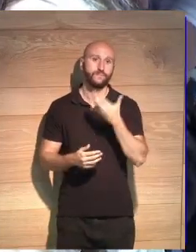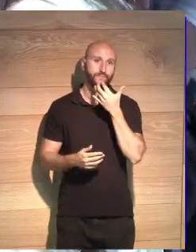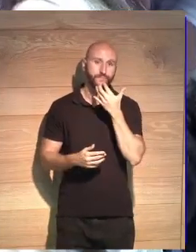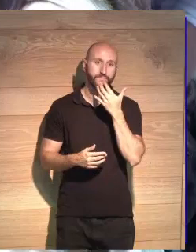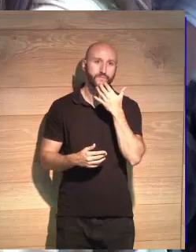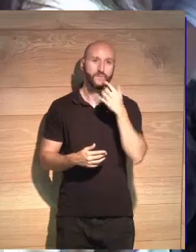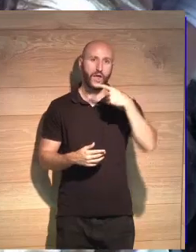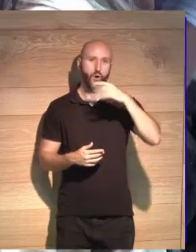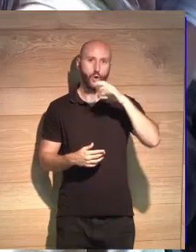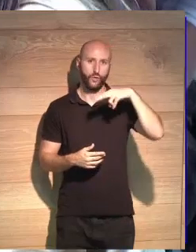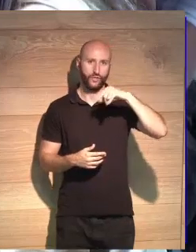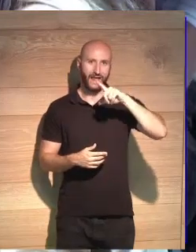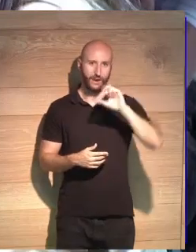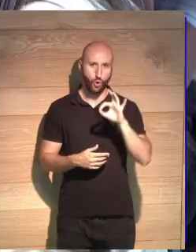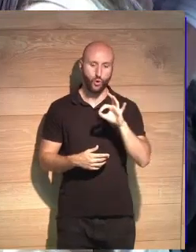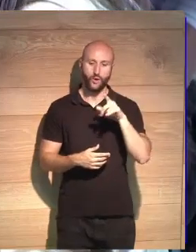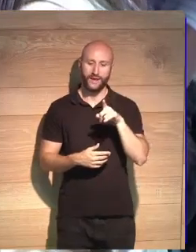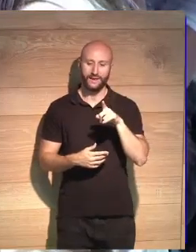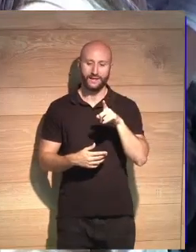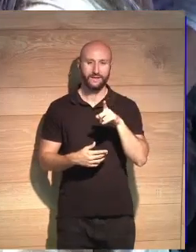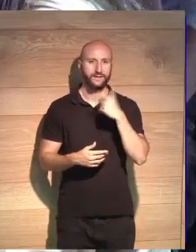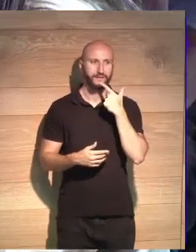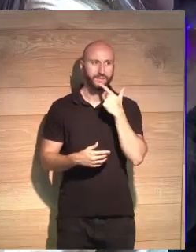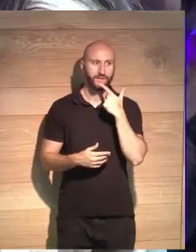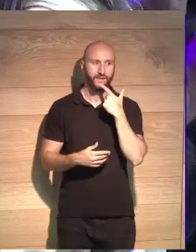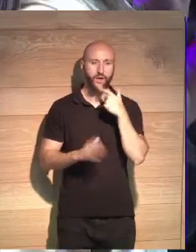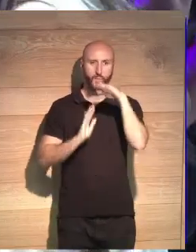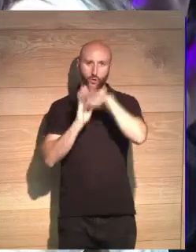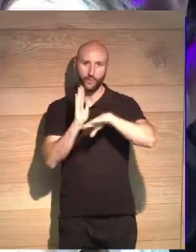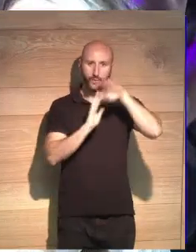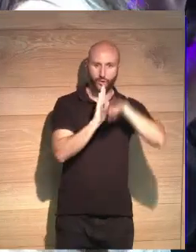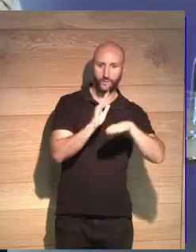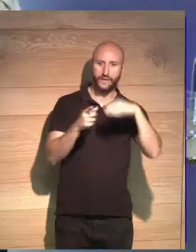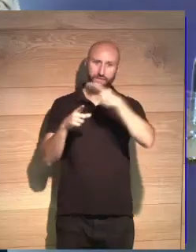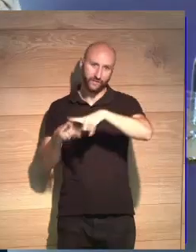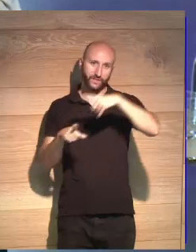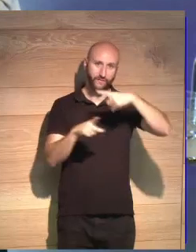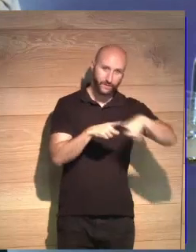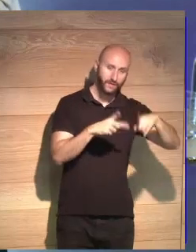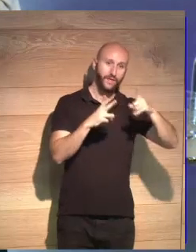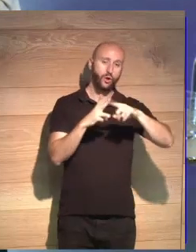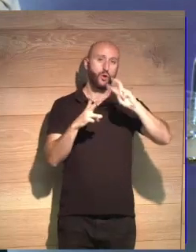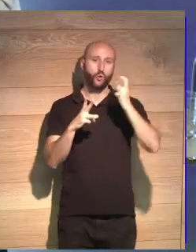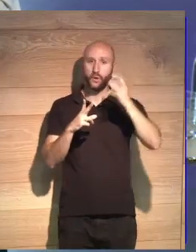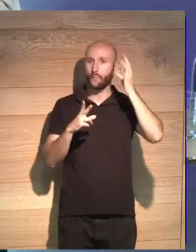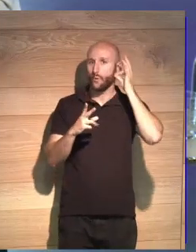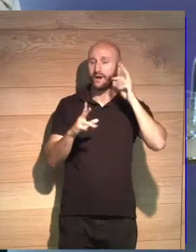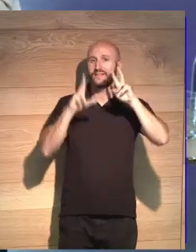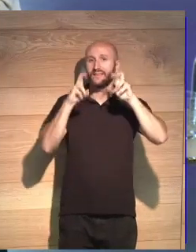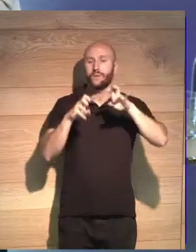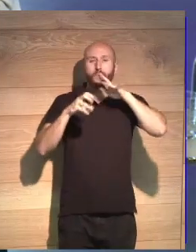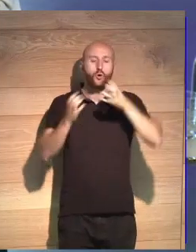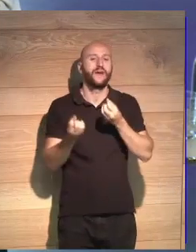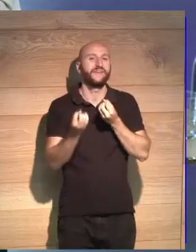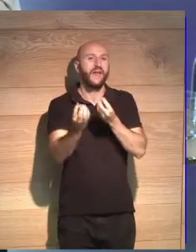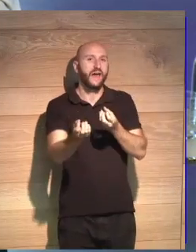we have big names like Juan Carlos Frasca, who established the difference between the ludos and the